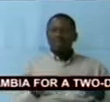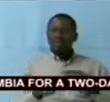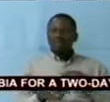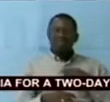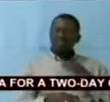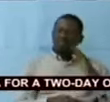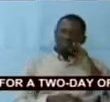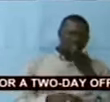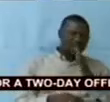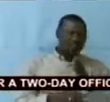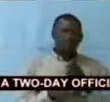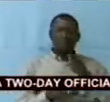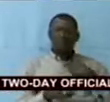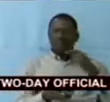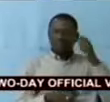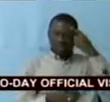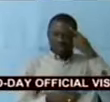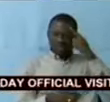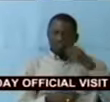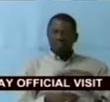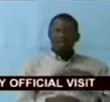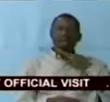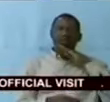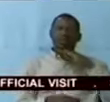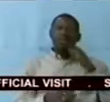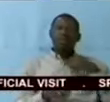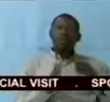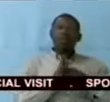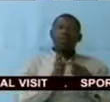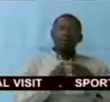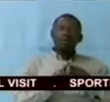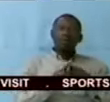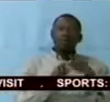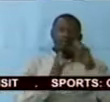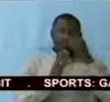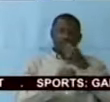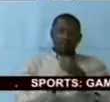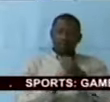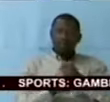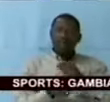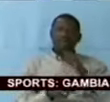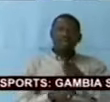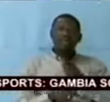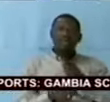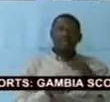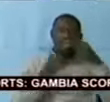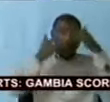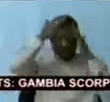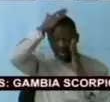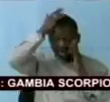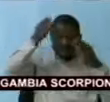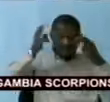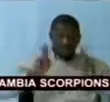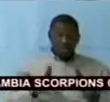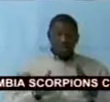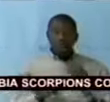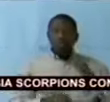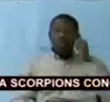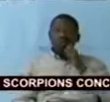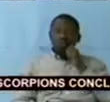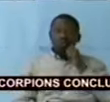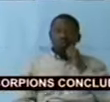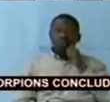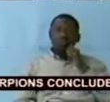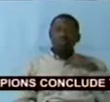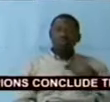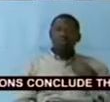contented with just the formulation that it was used instead of designed? Because the